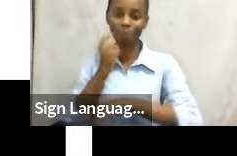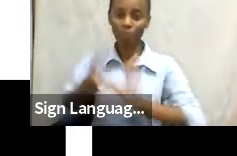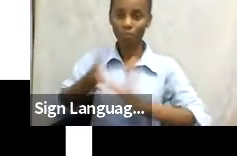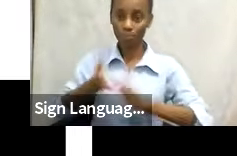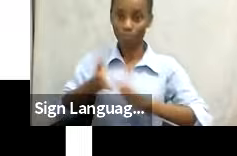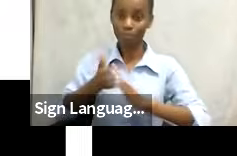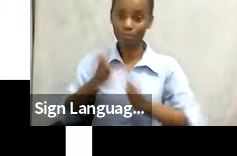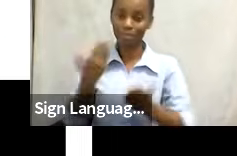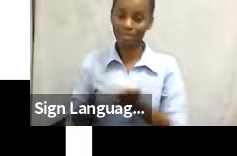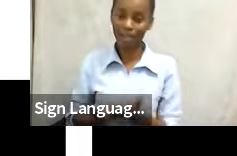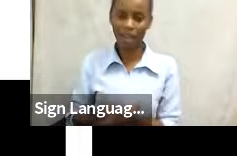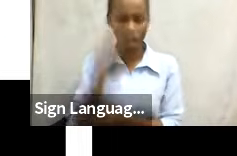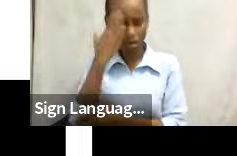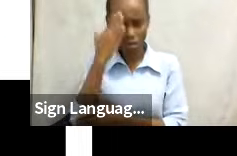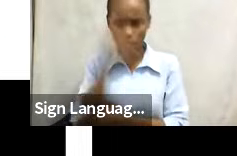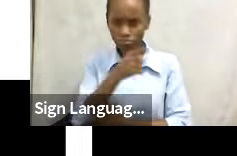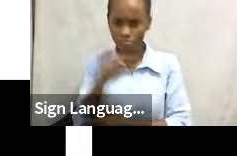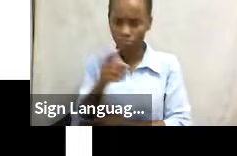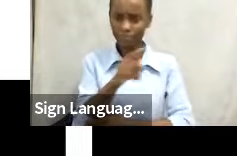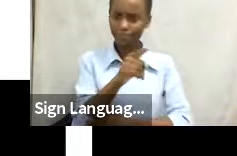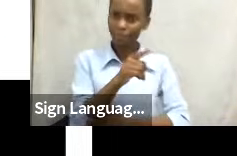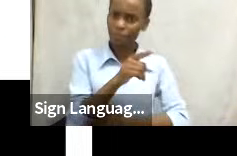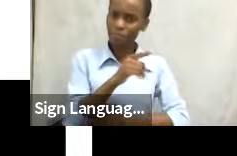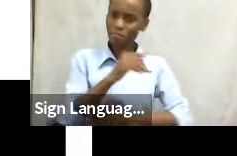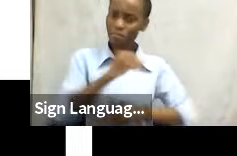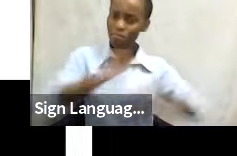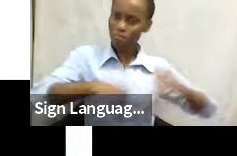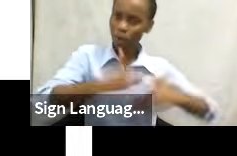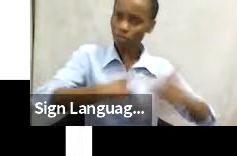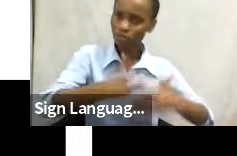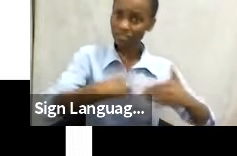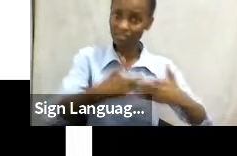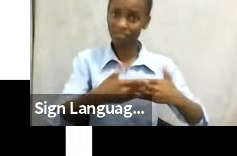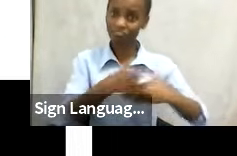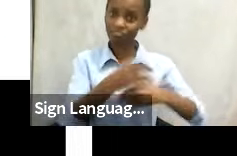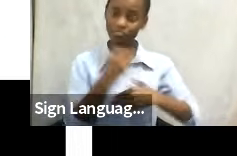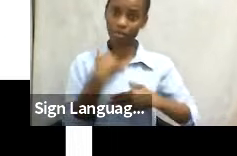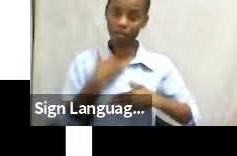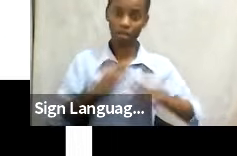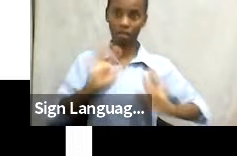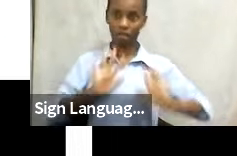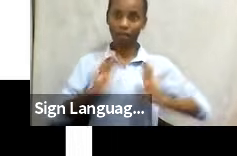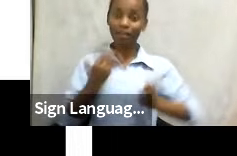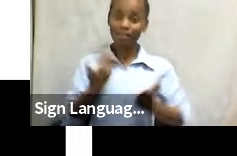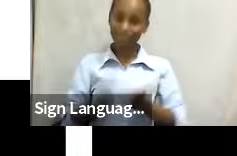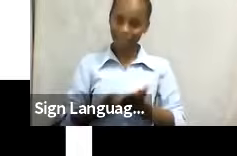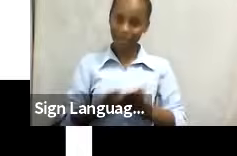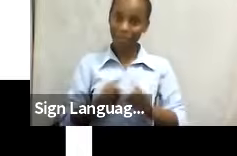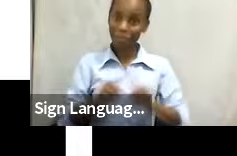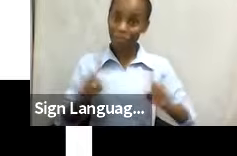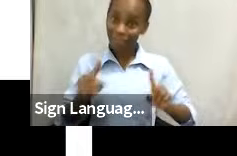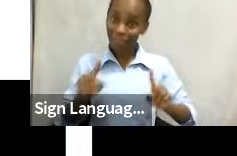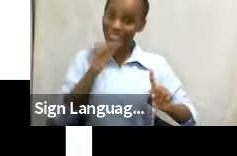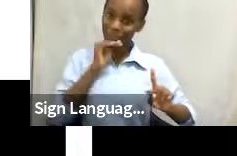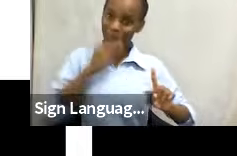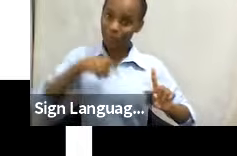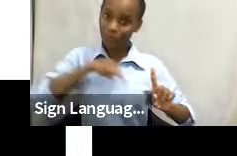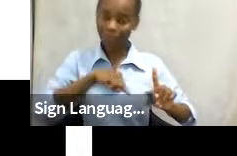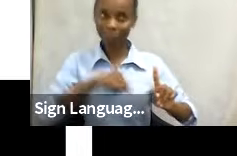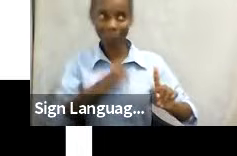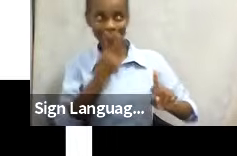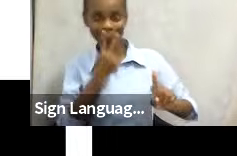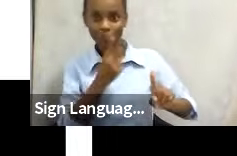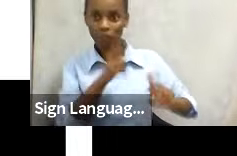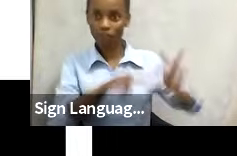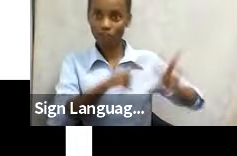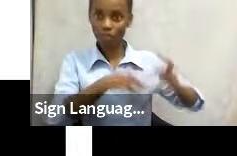overwhelming. So you'll notice as we went through the tutorial video that we've purposely highlighted certain fields in red, and that's